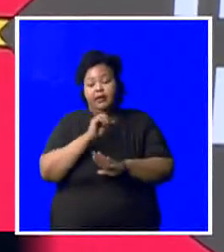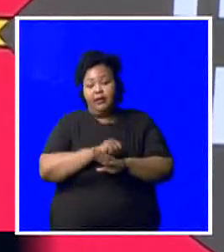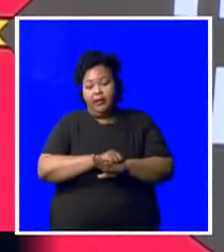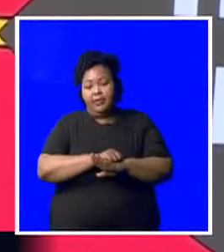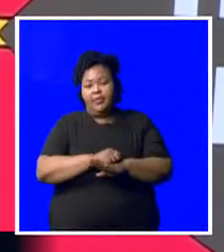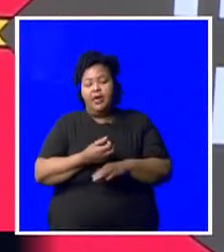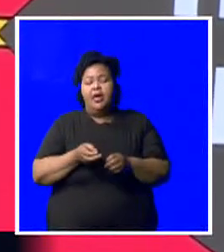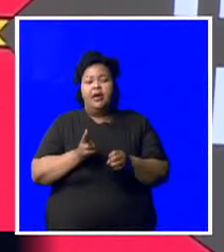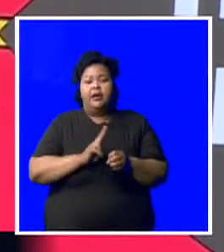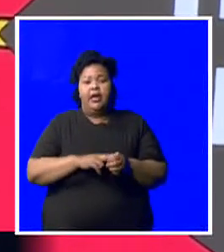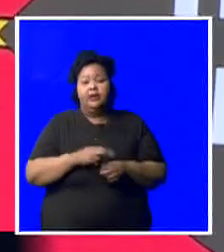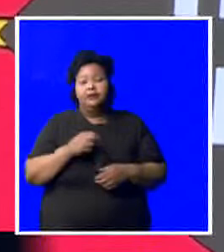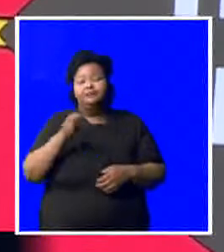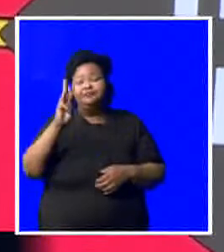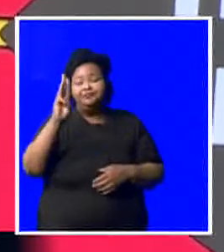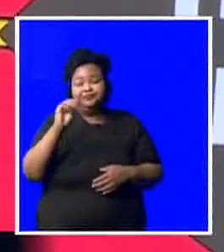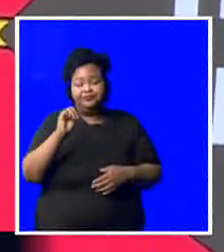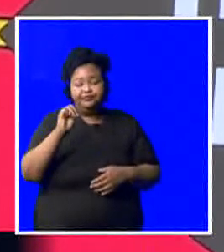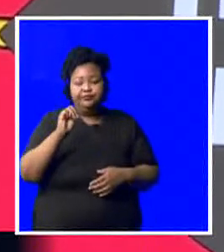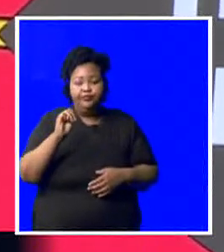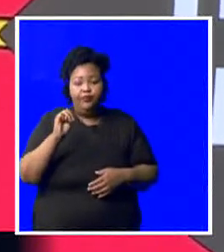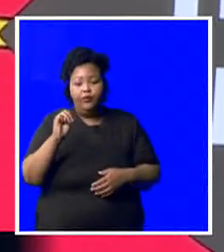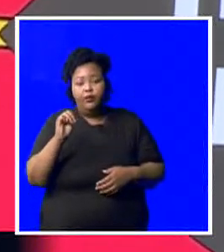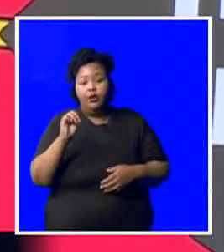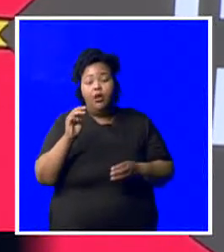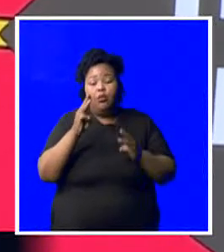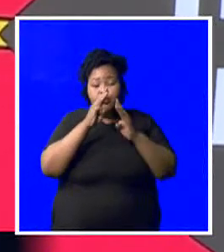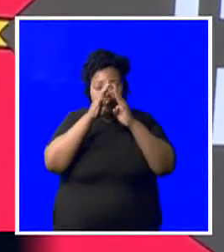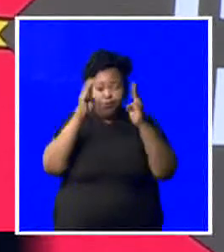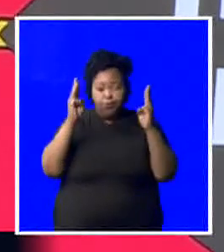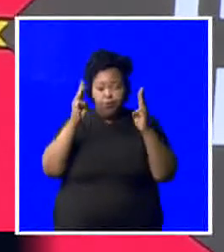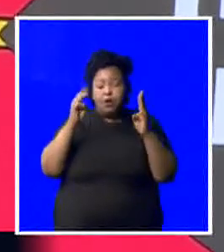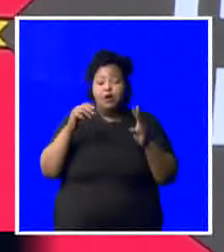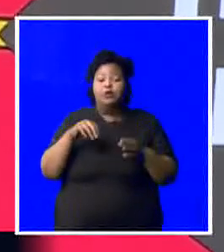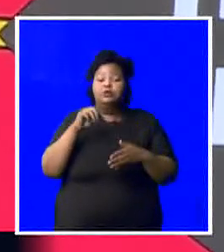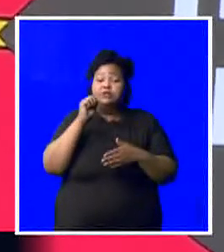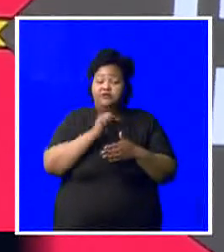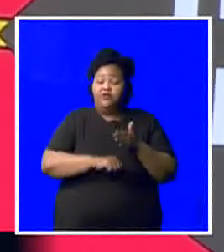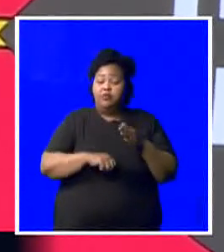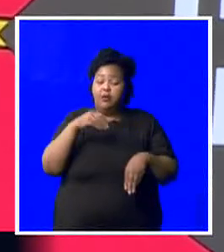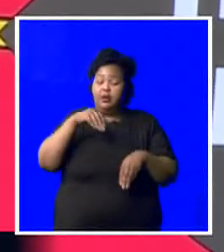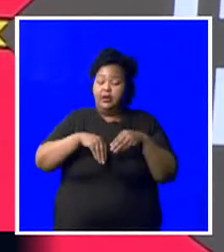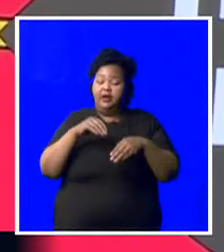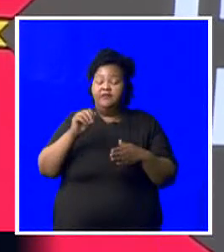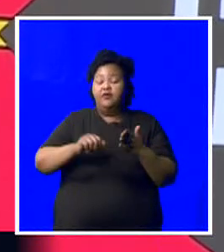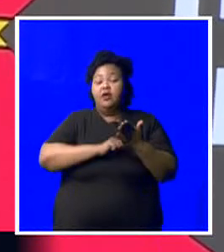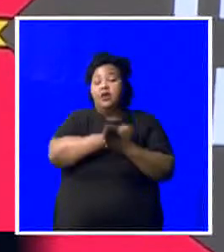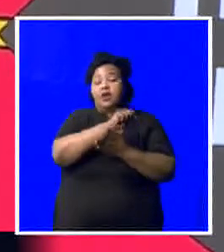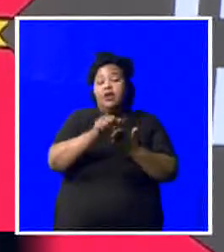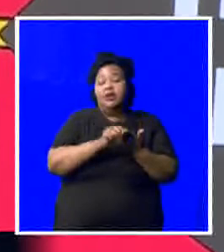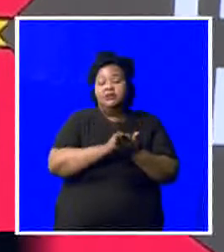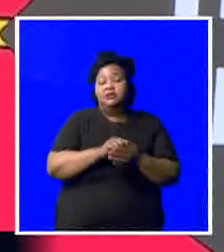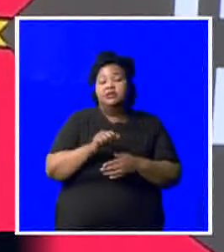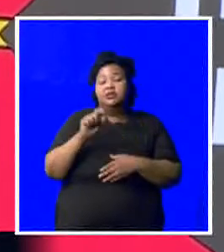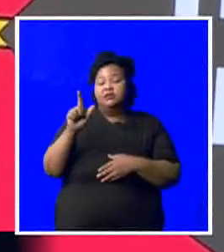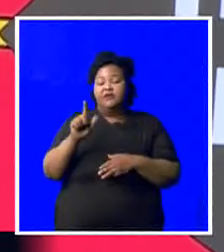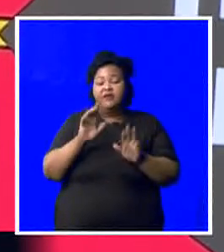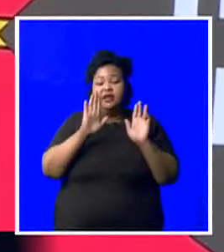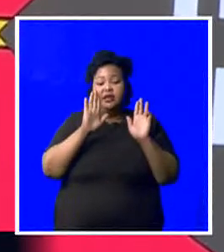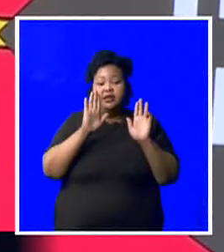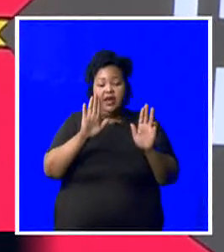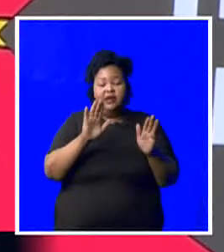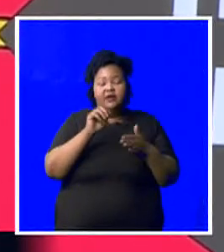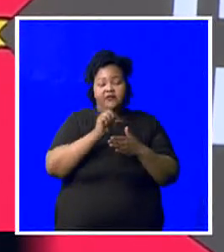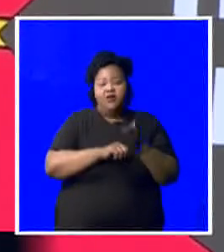aphindze akuconze kabanti ukuthi la lasuka khona elukhethwe sisuka ku section 79 wale